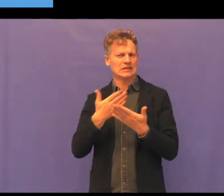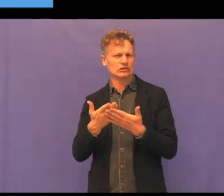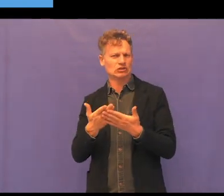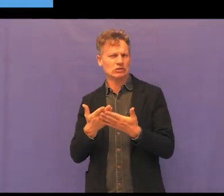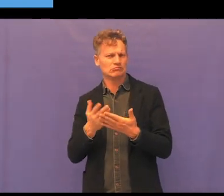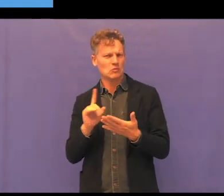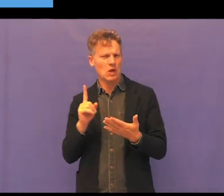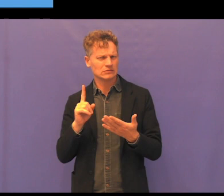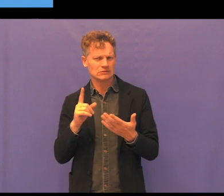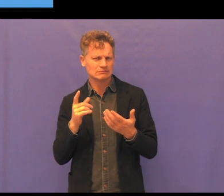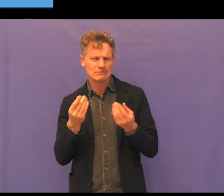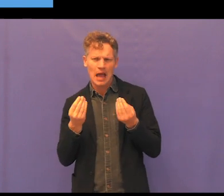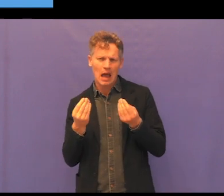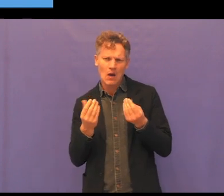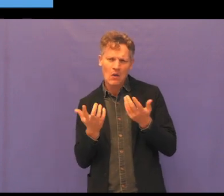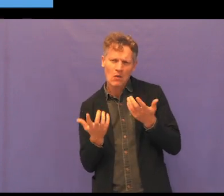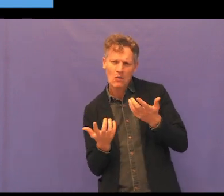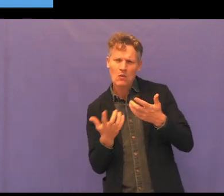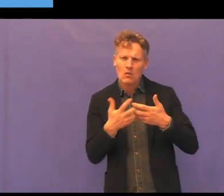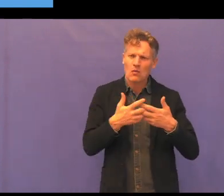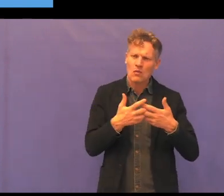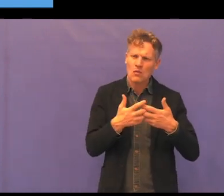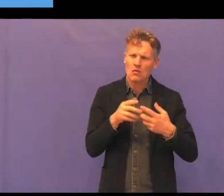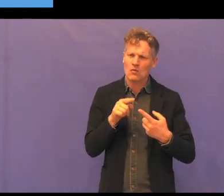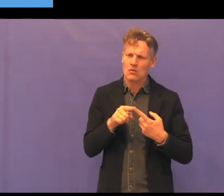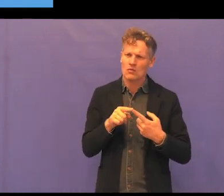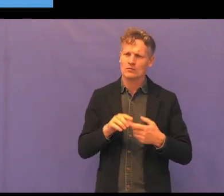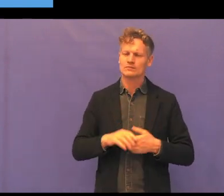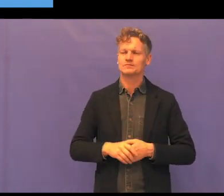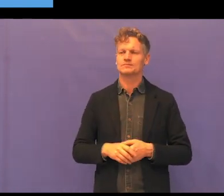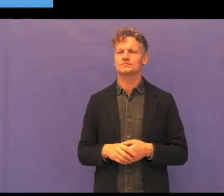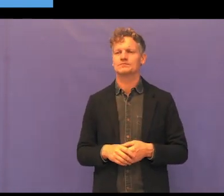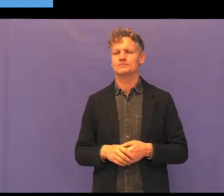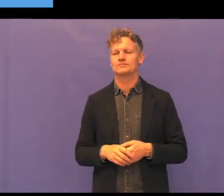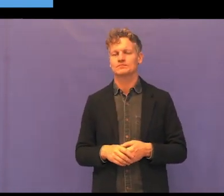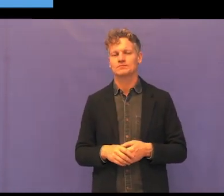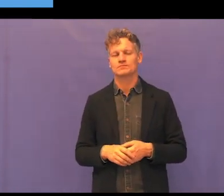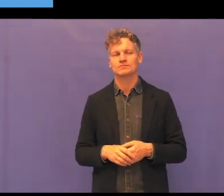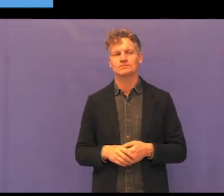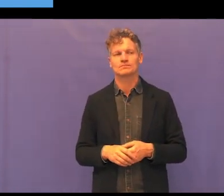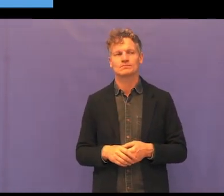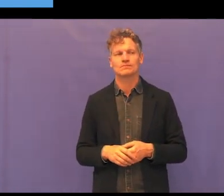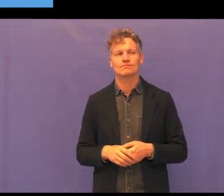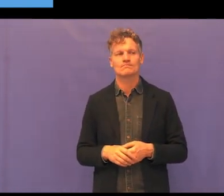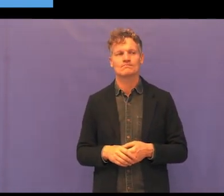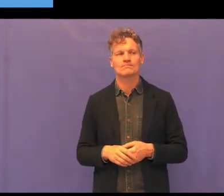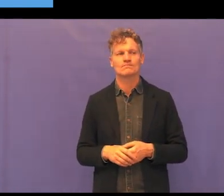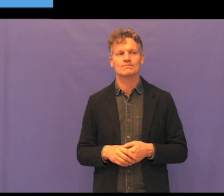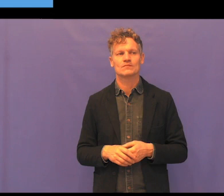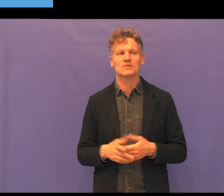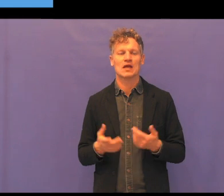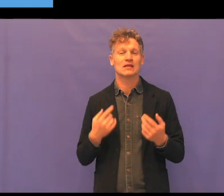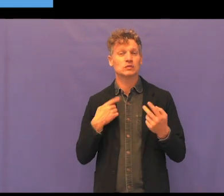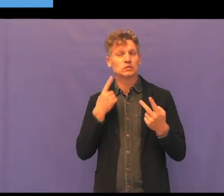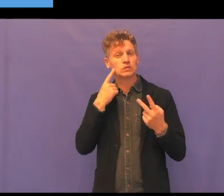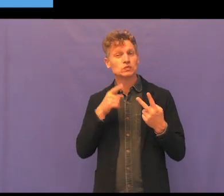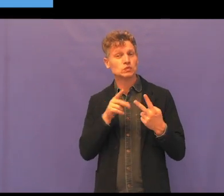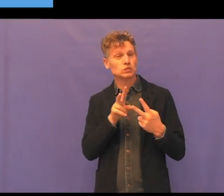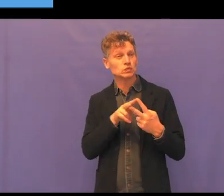most, or I suppose two of the most prolific writers on trying to imagine forms